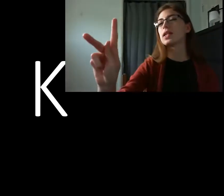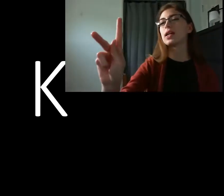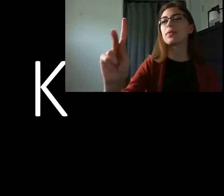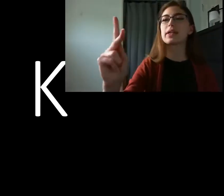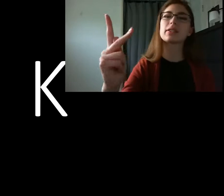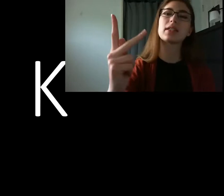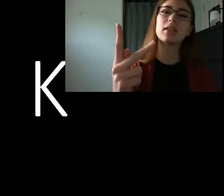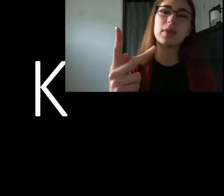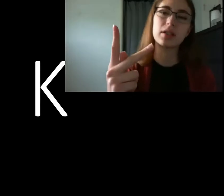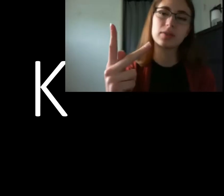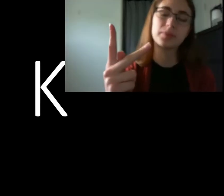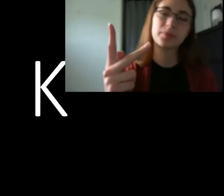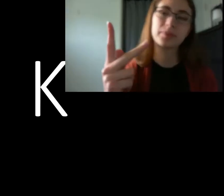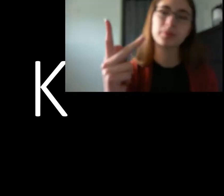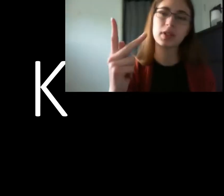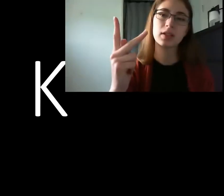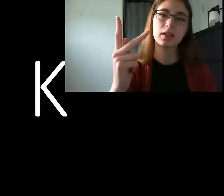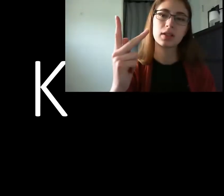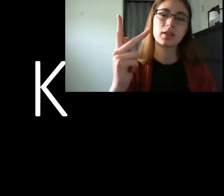thumb's going to kind of rest in the middle.